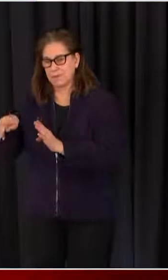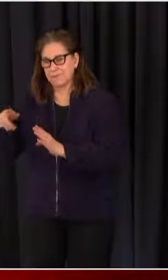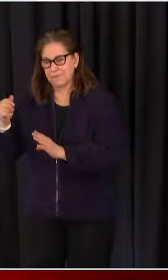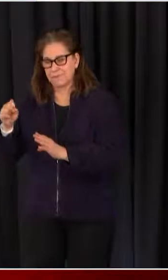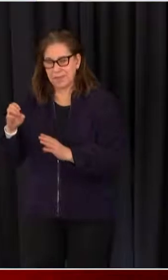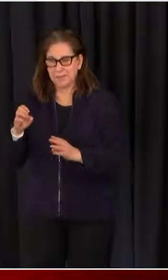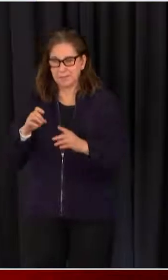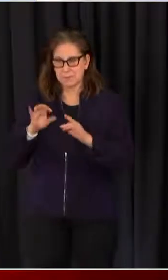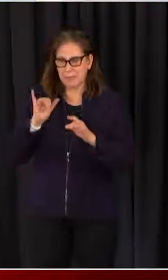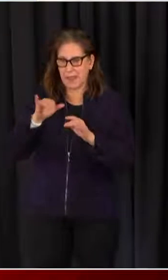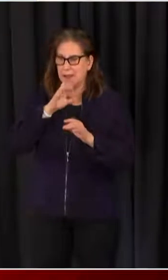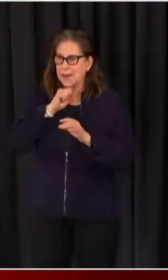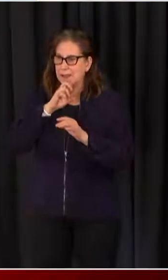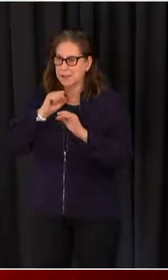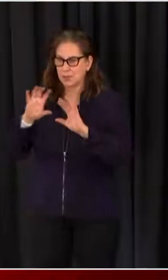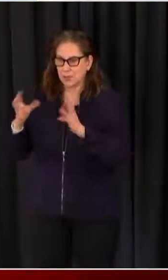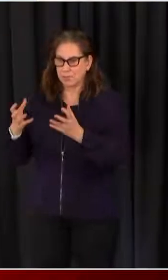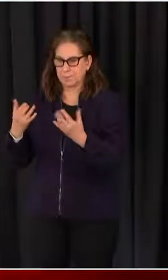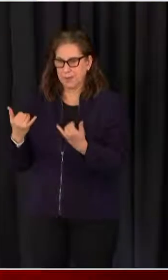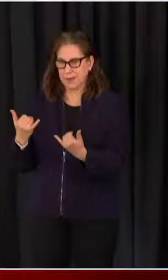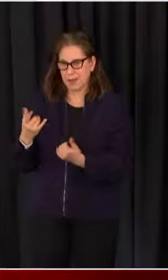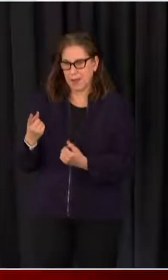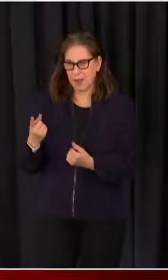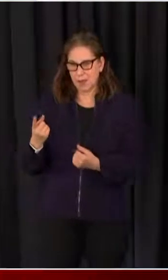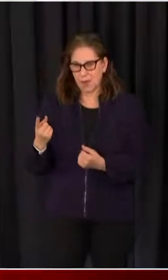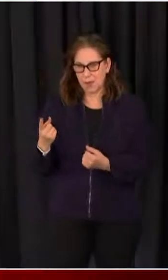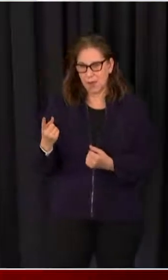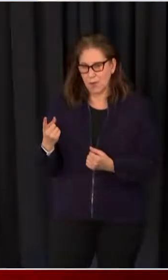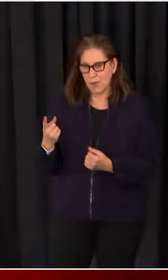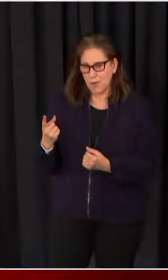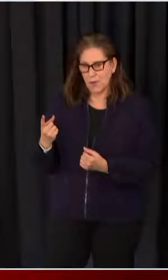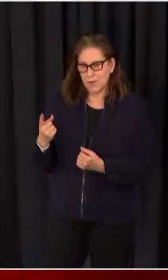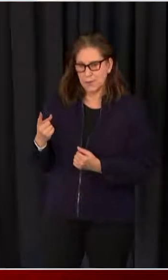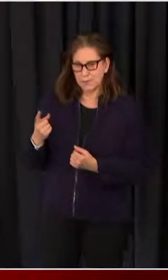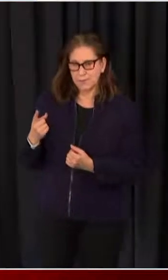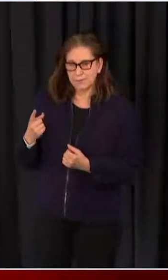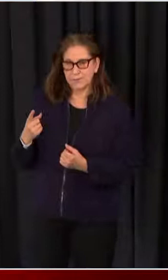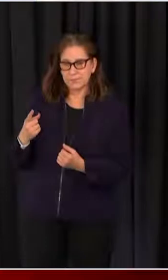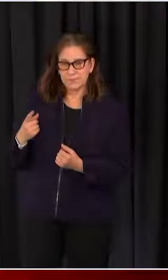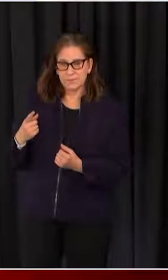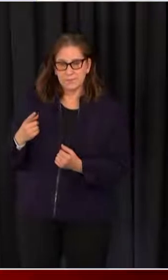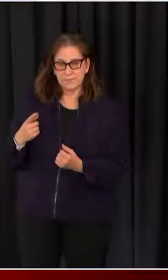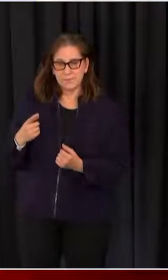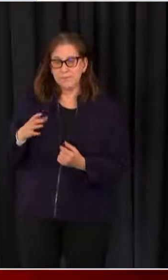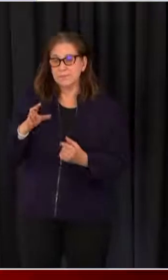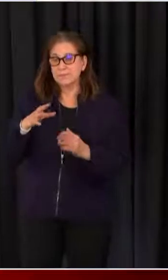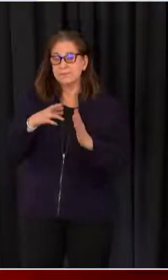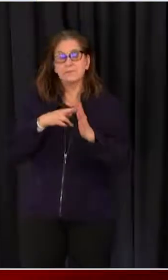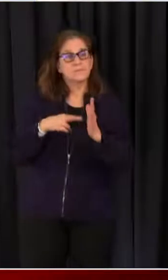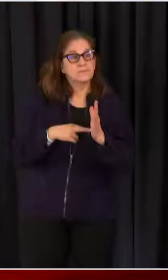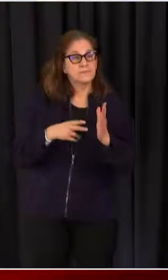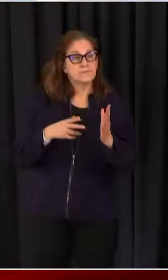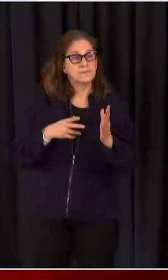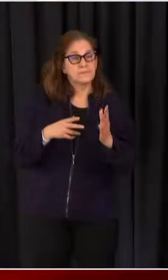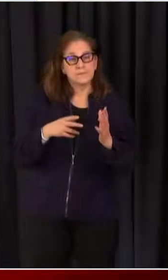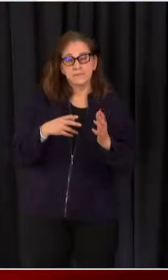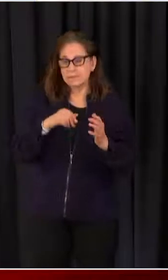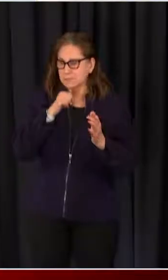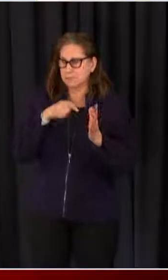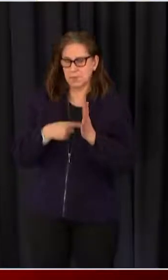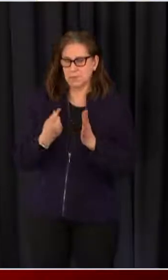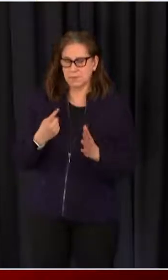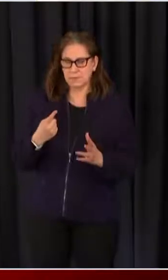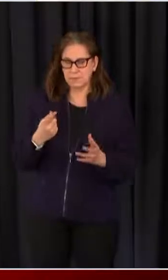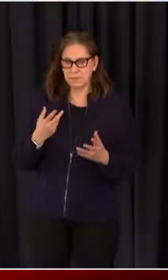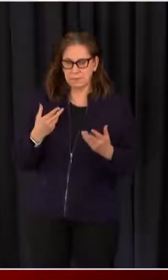notify individuals of that. It's important to note that the pre-registration system is not a one-time event. So when the system